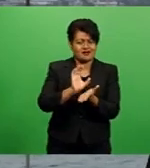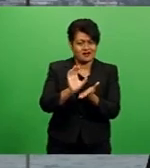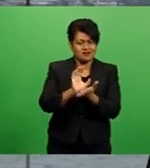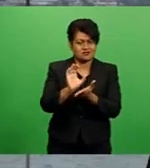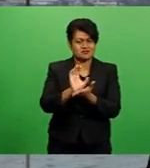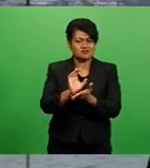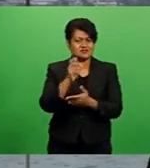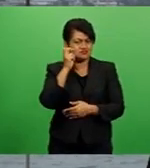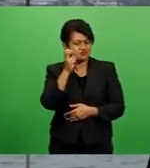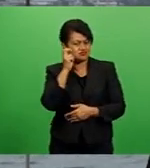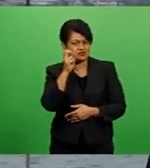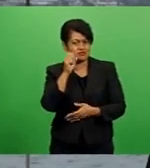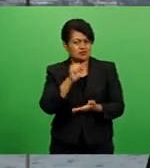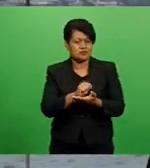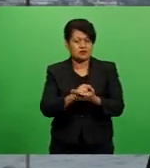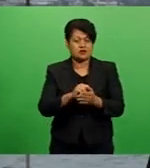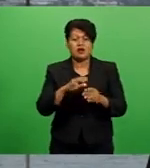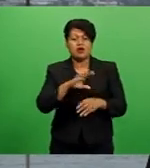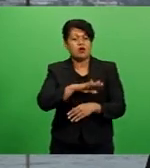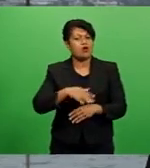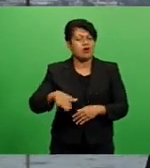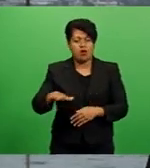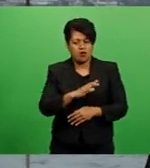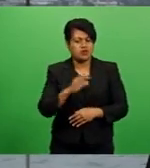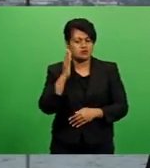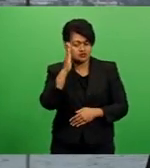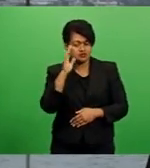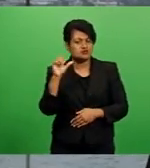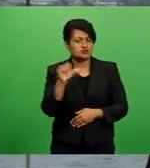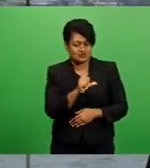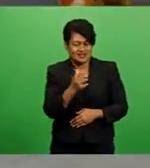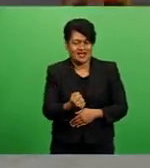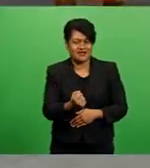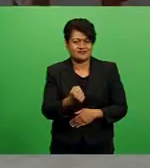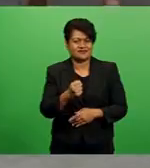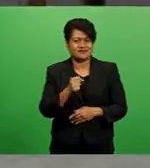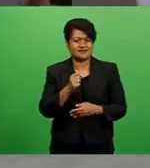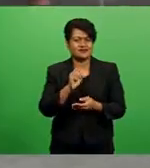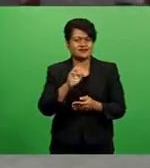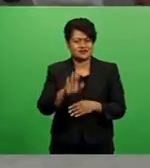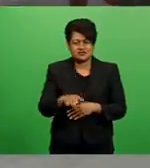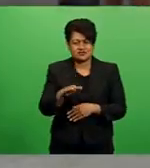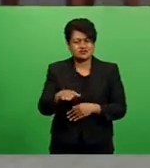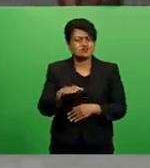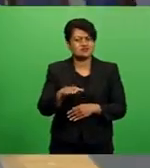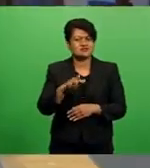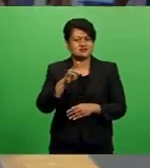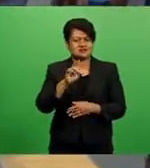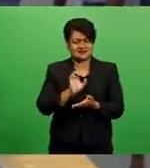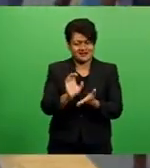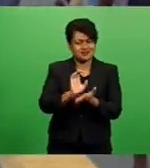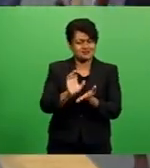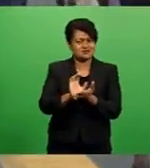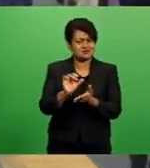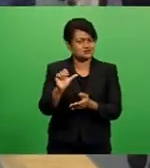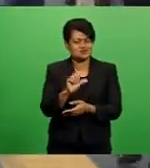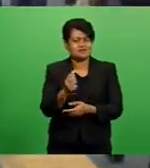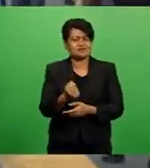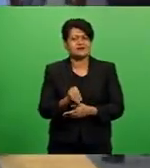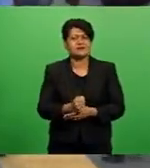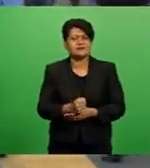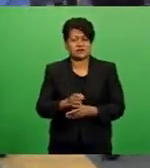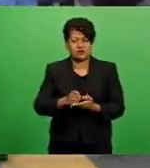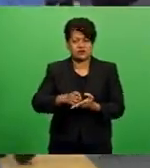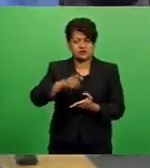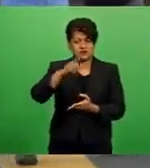every school has a child protection officer, but they lack skills to guide students facing difficulties. Akbar says there is a gap in the education